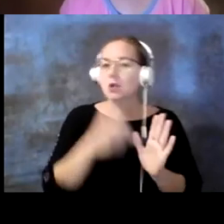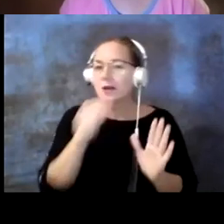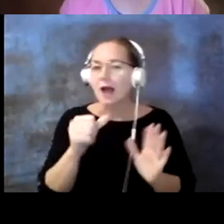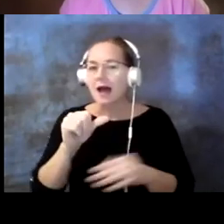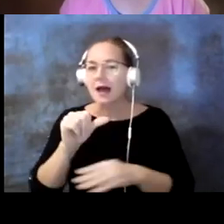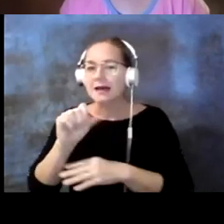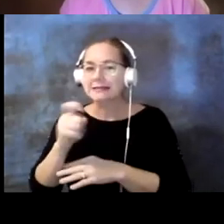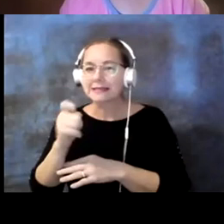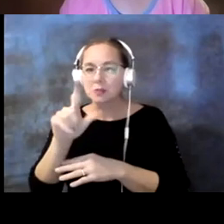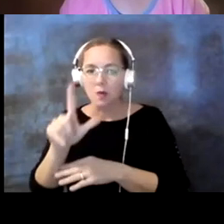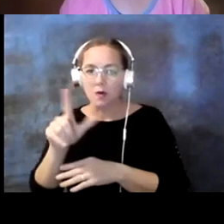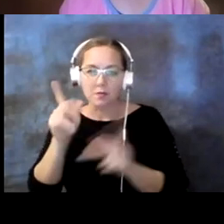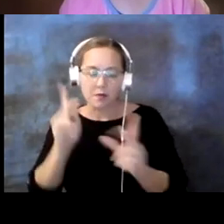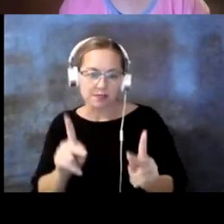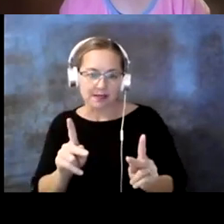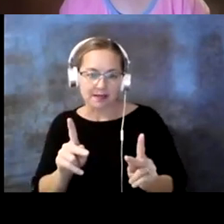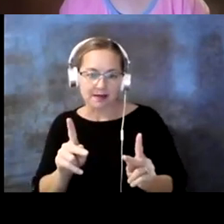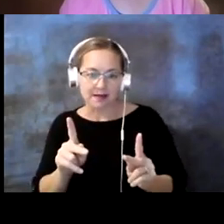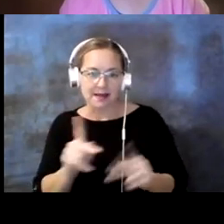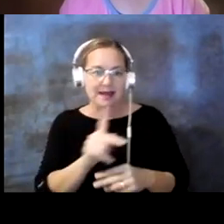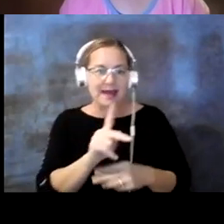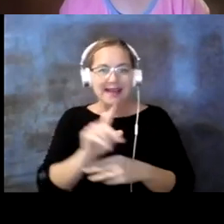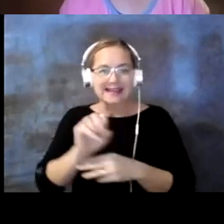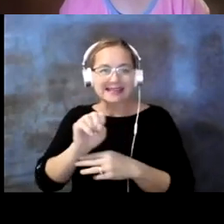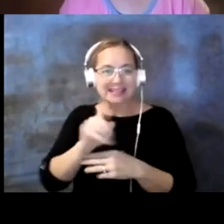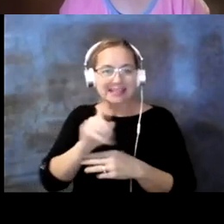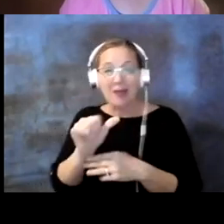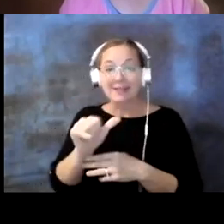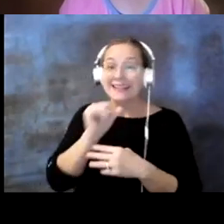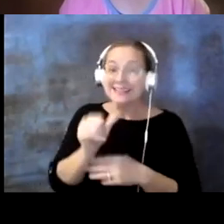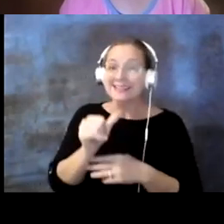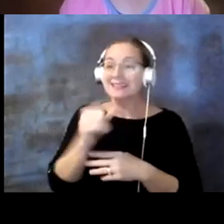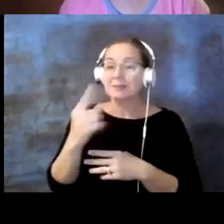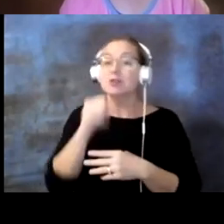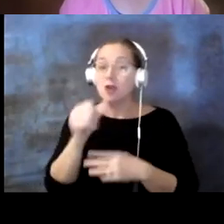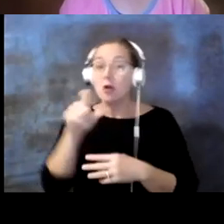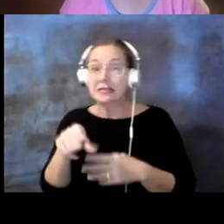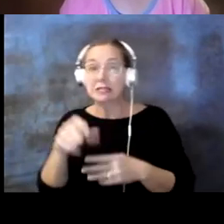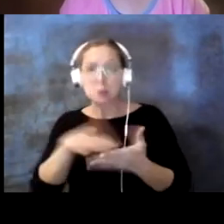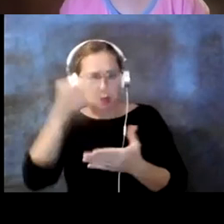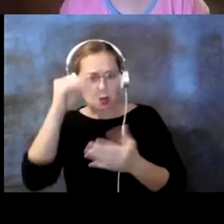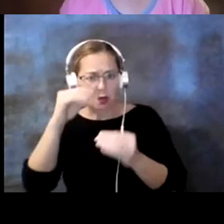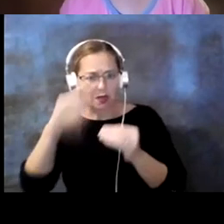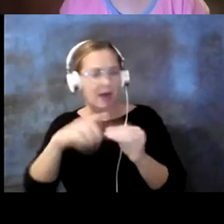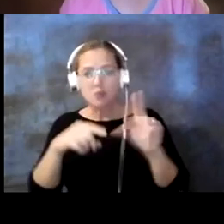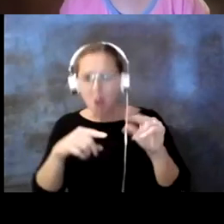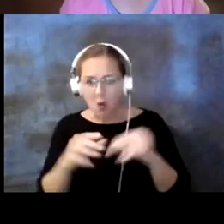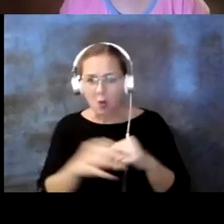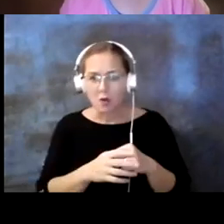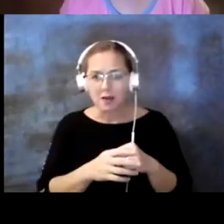that sexuality isn't something that you need to learn about, or that you need to